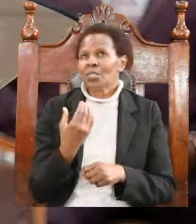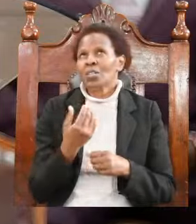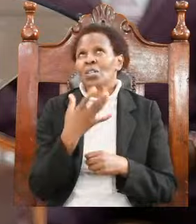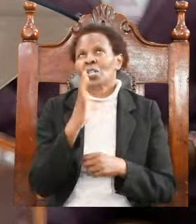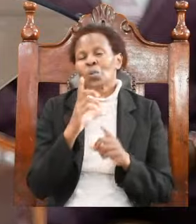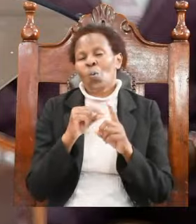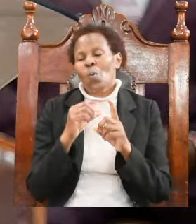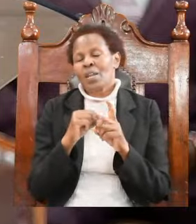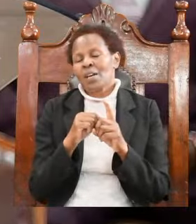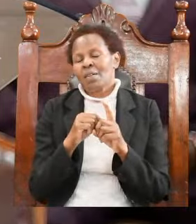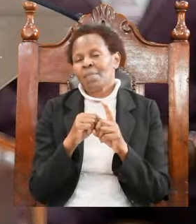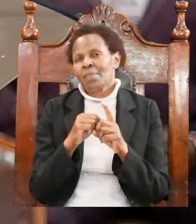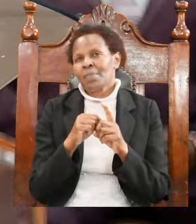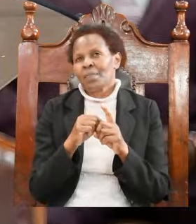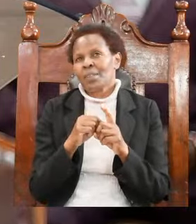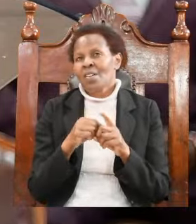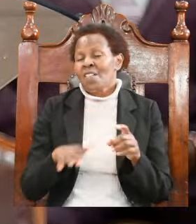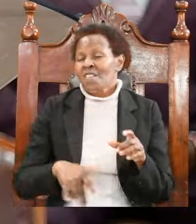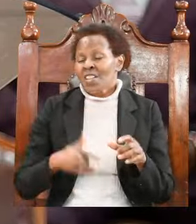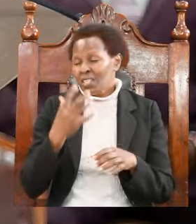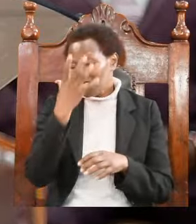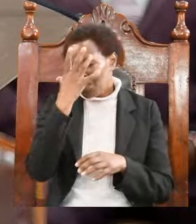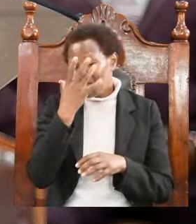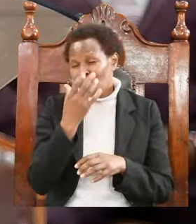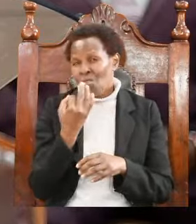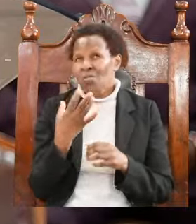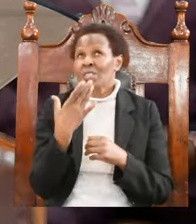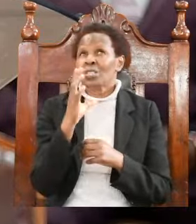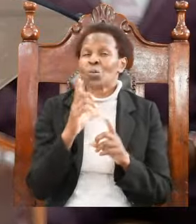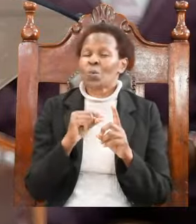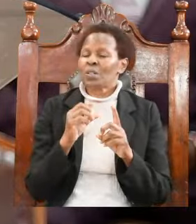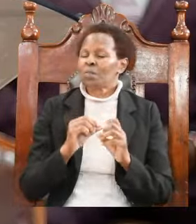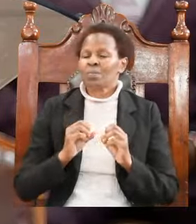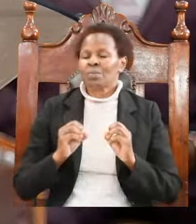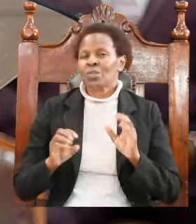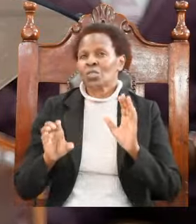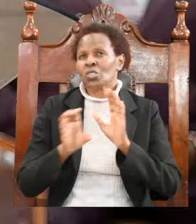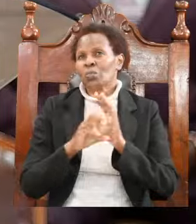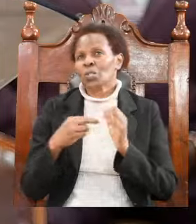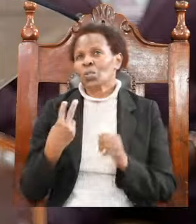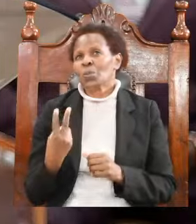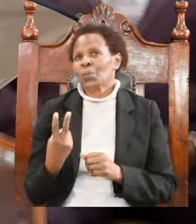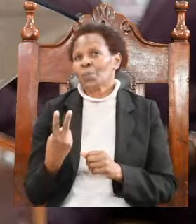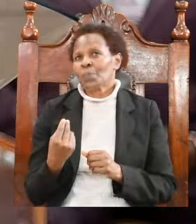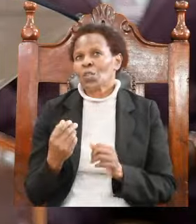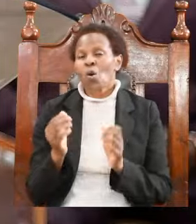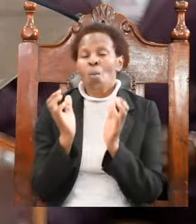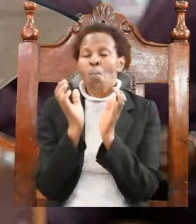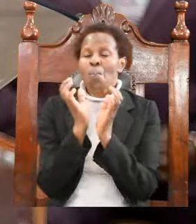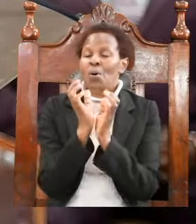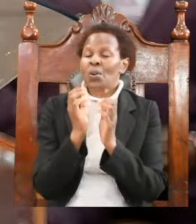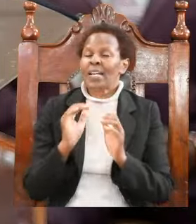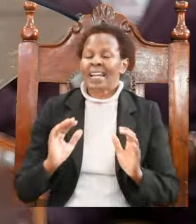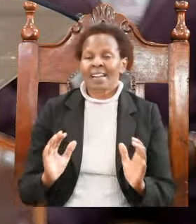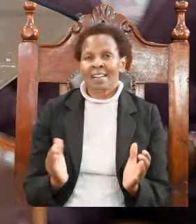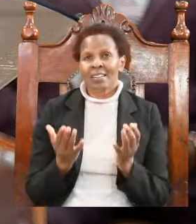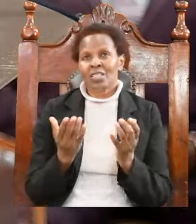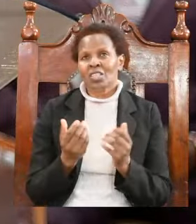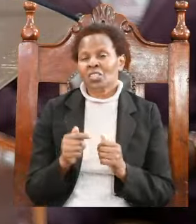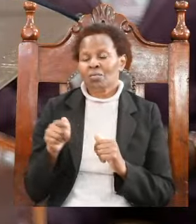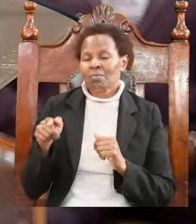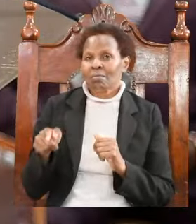to preach the gospel. Praise the name of the Lord. In chapter 2, Paul is encouraging